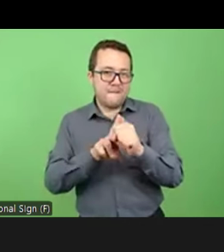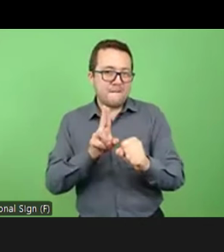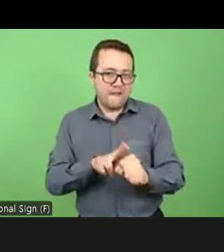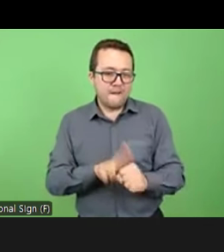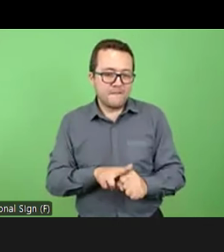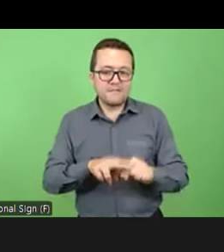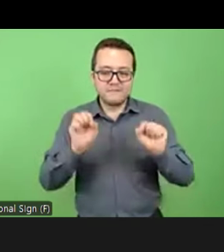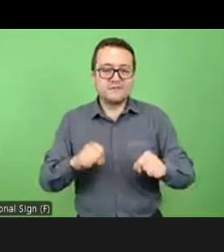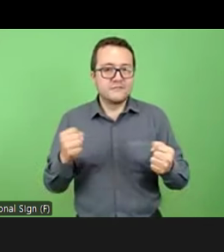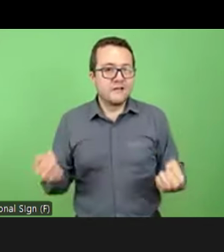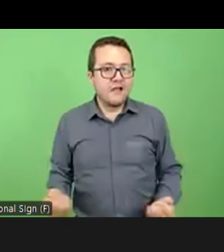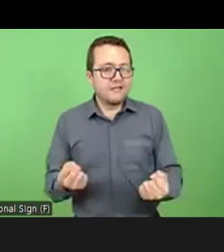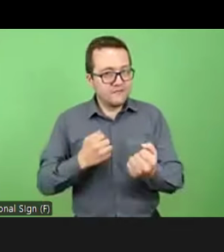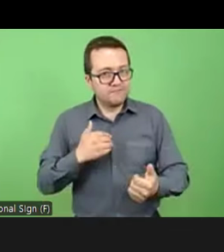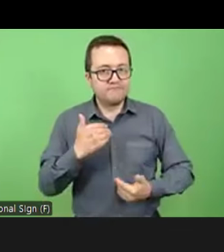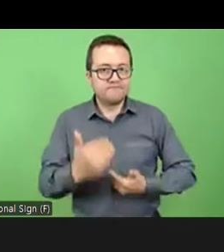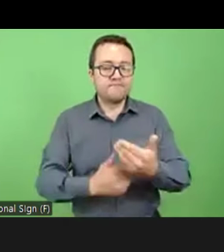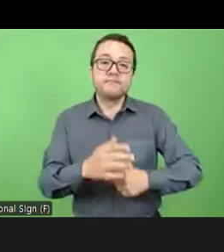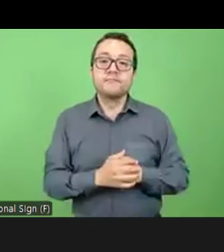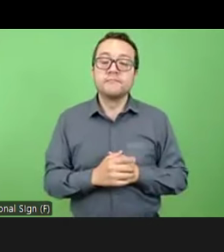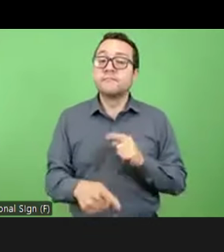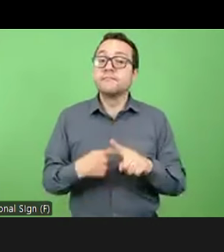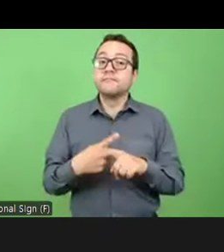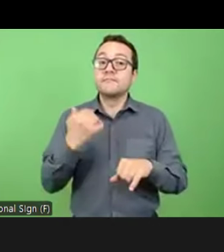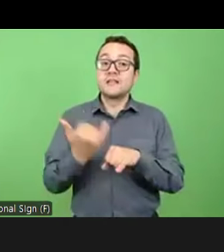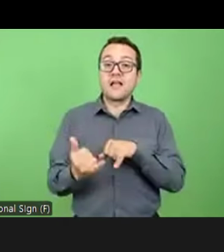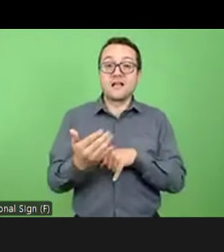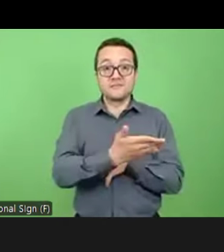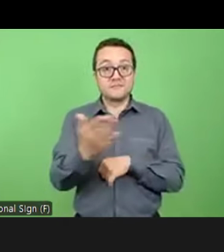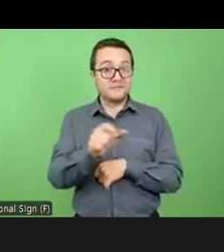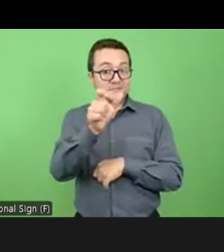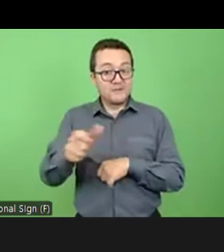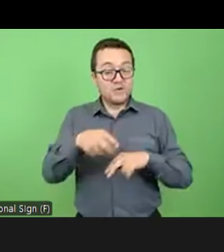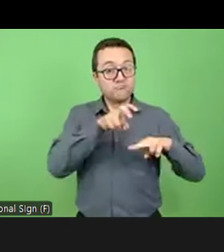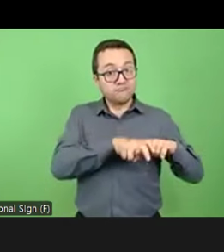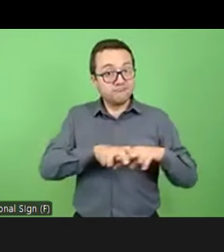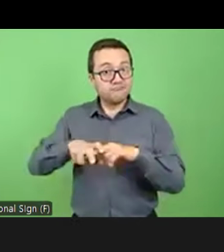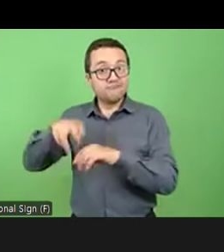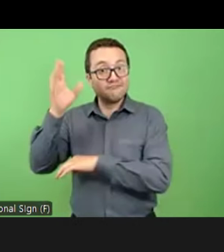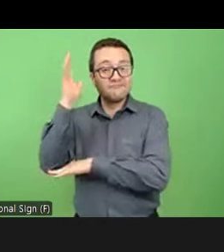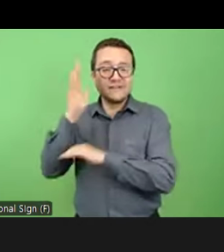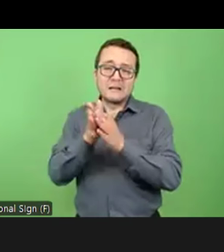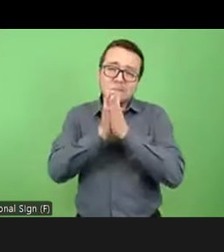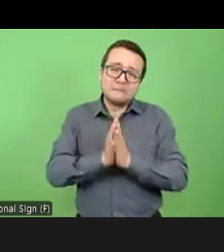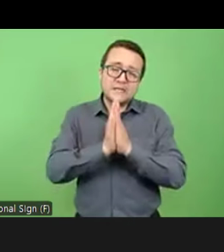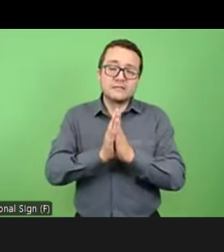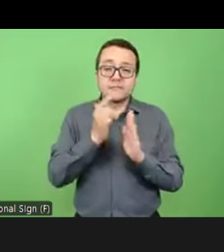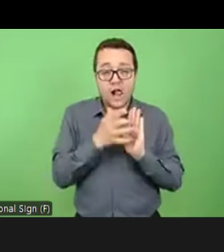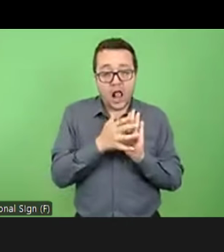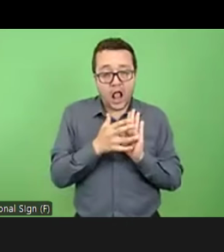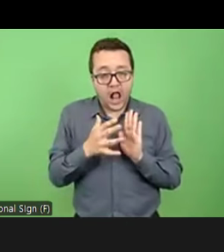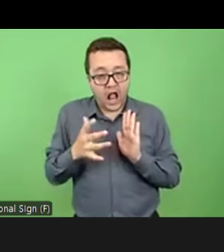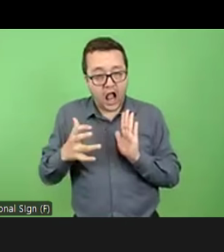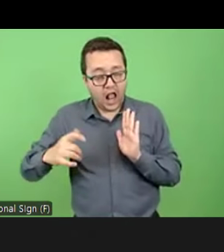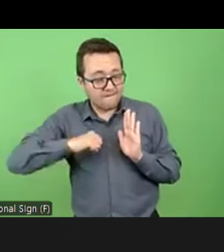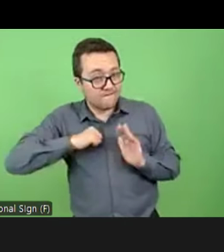to Y be por able to último, help the le pedimos development también a los panelistas y of panelistas the que event. hagan un And finally, we esfuerzo would por like no to hablar ask muy rápido everyone para to make an facilitar effort to el